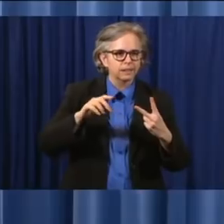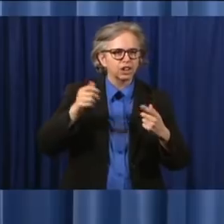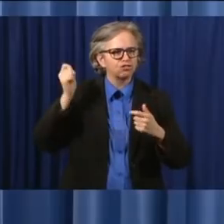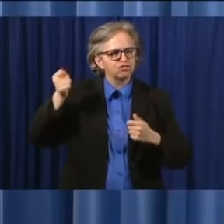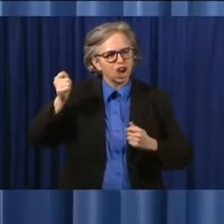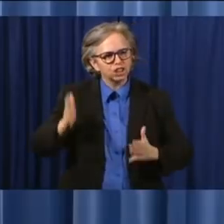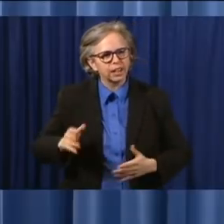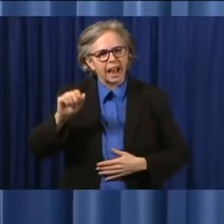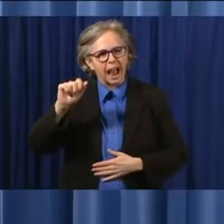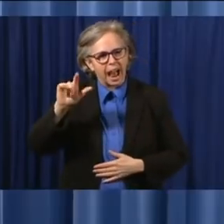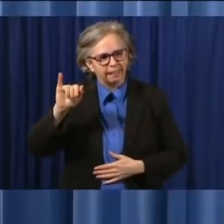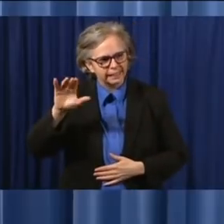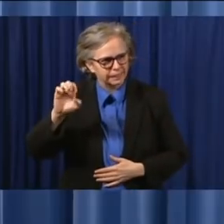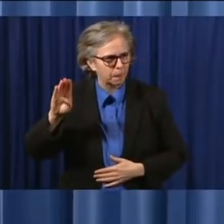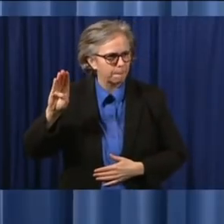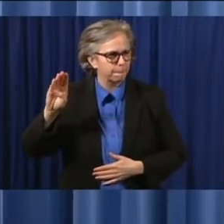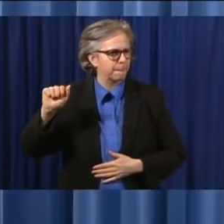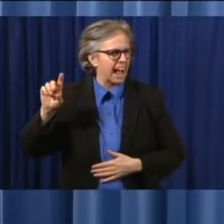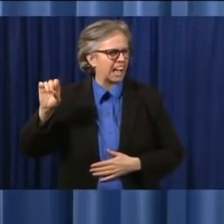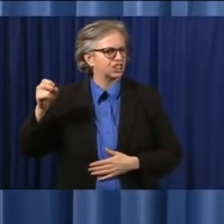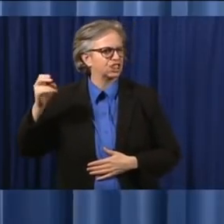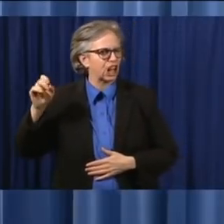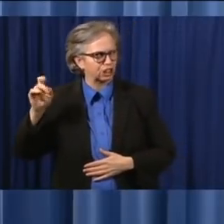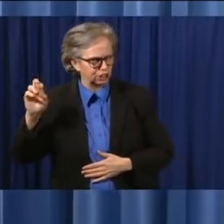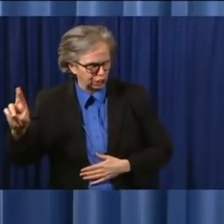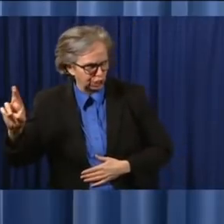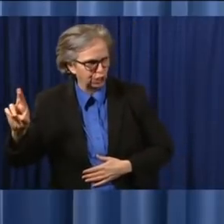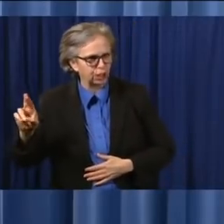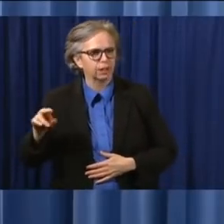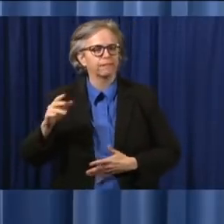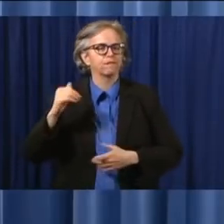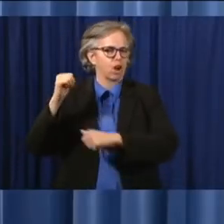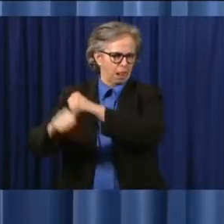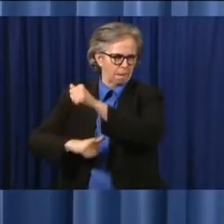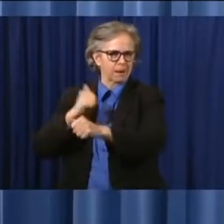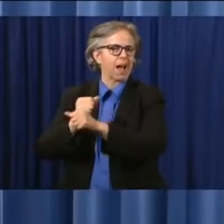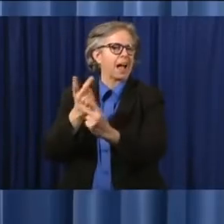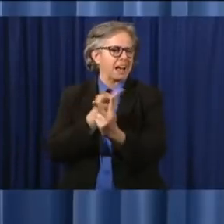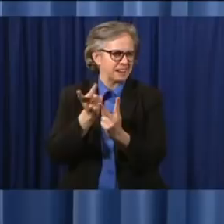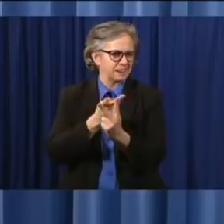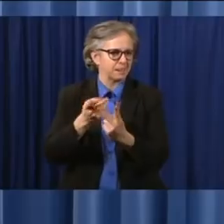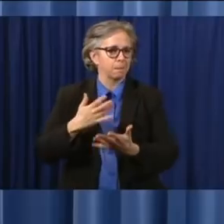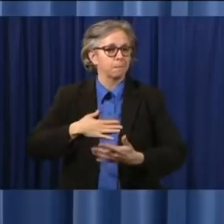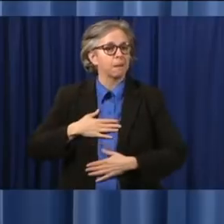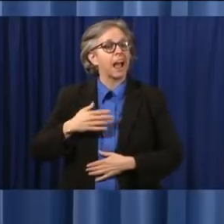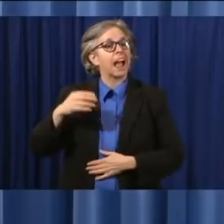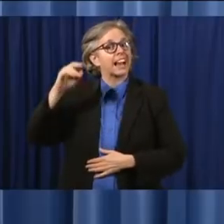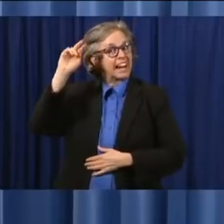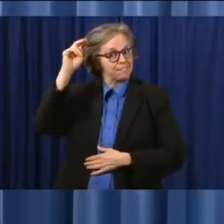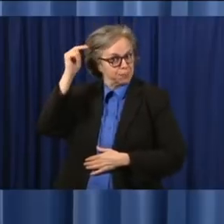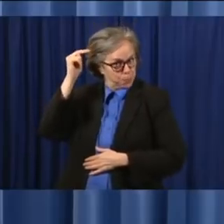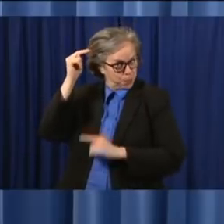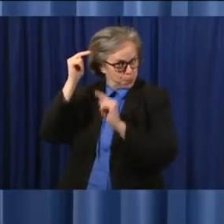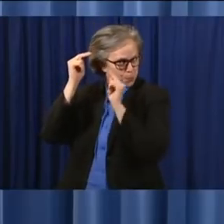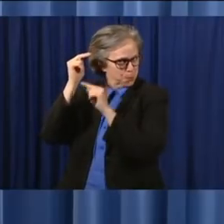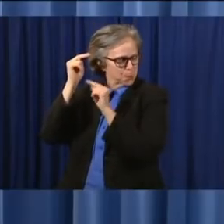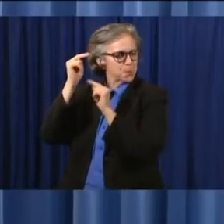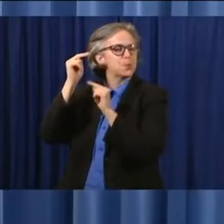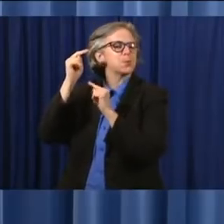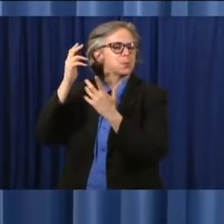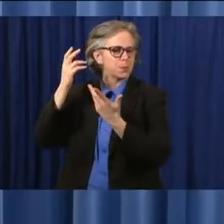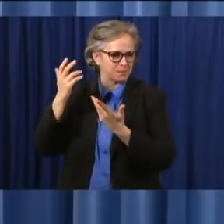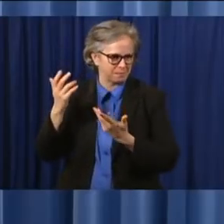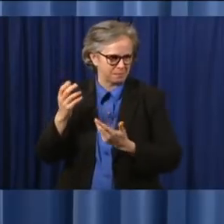Batchelder, all are alumni. And on a personal note, our nephew, Mikey Mucher, is a graduate there as